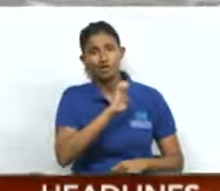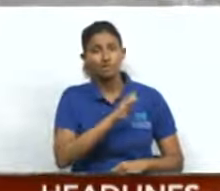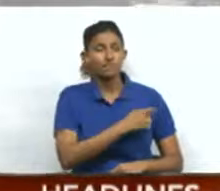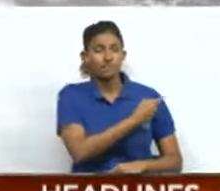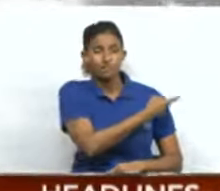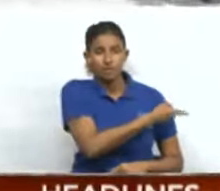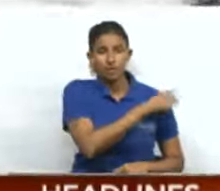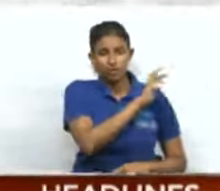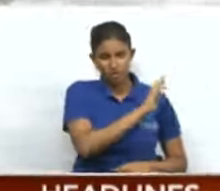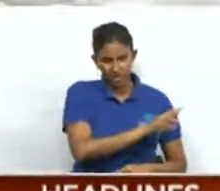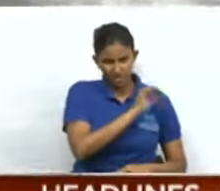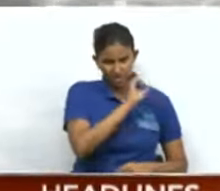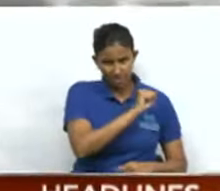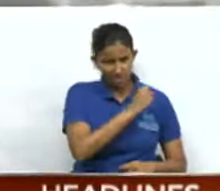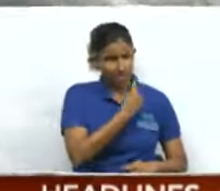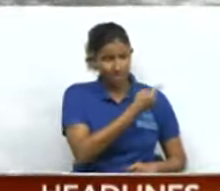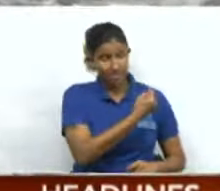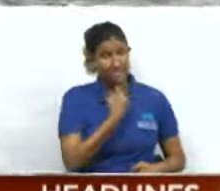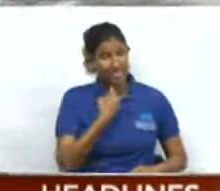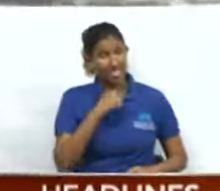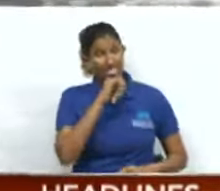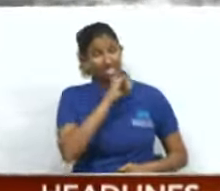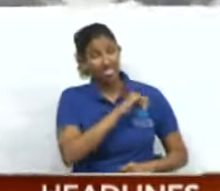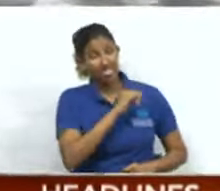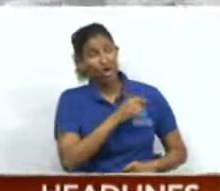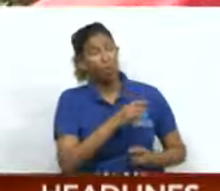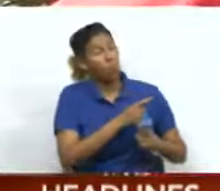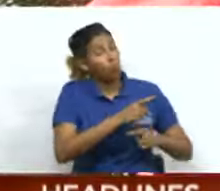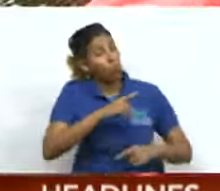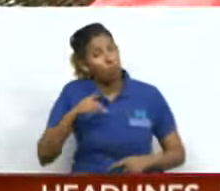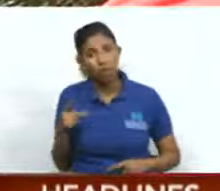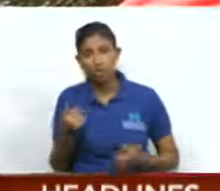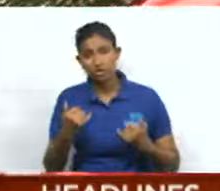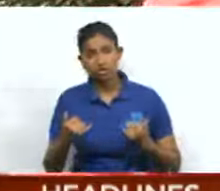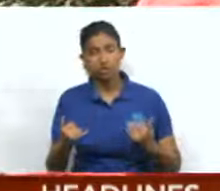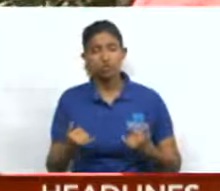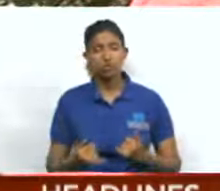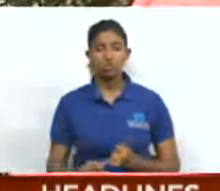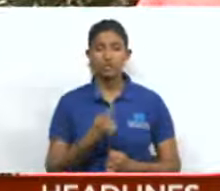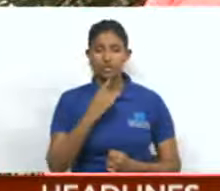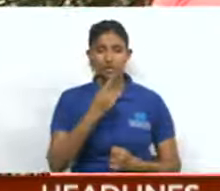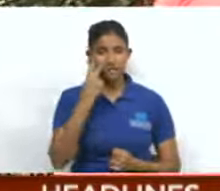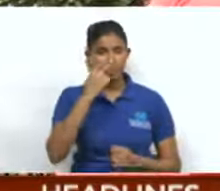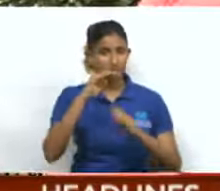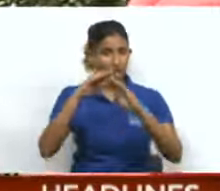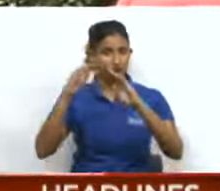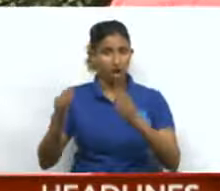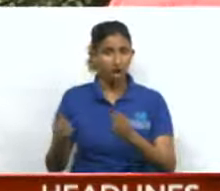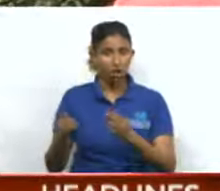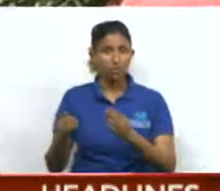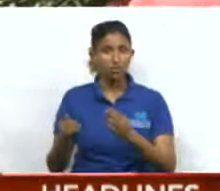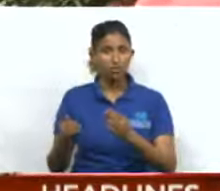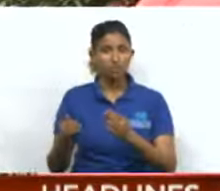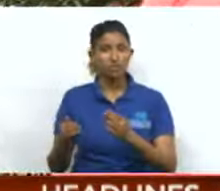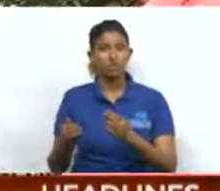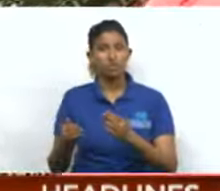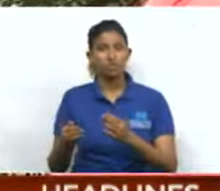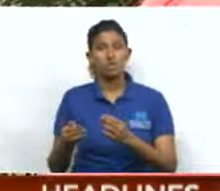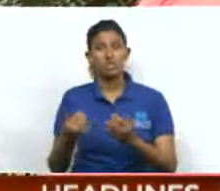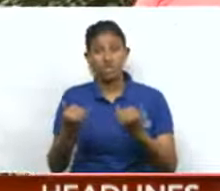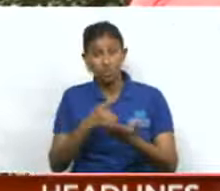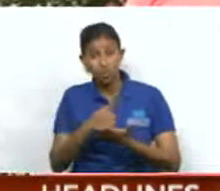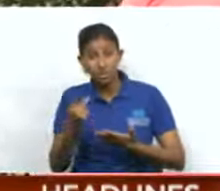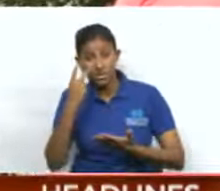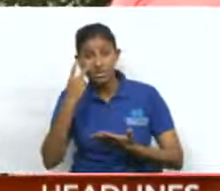Sanka said the situation has been worsening. Right, so the house going. That's this week, the street fall long.